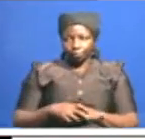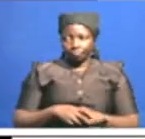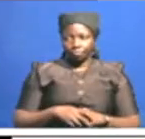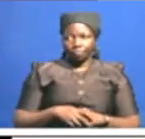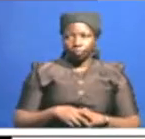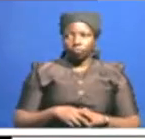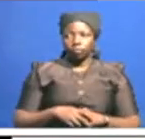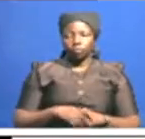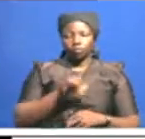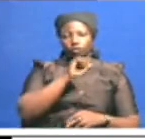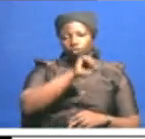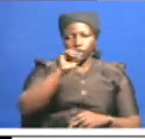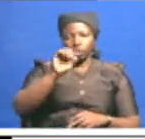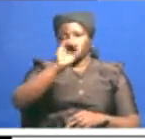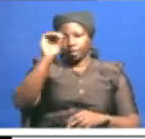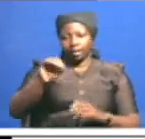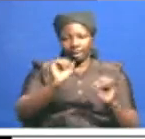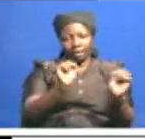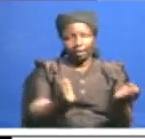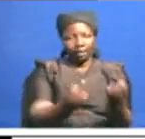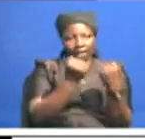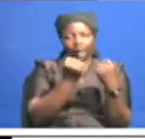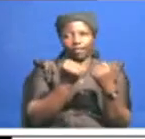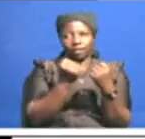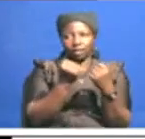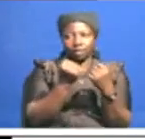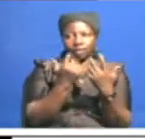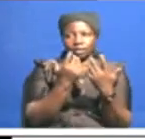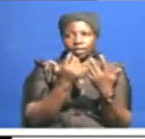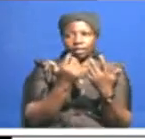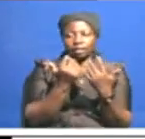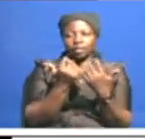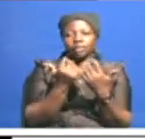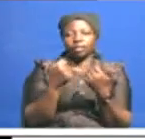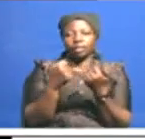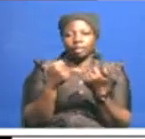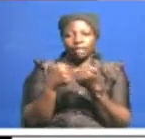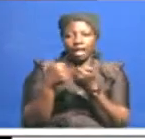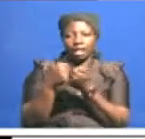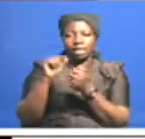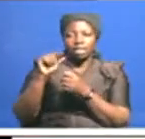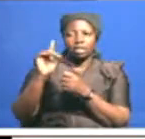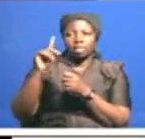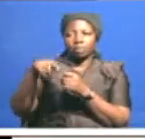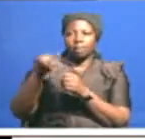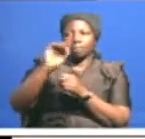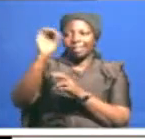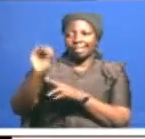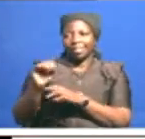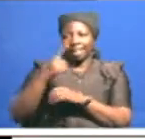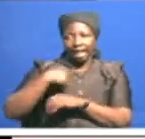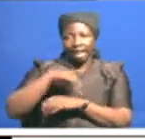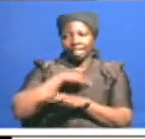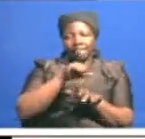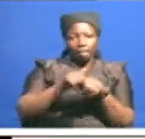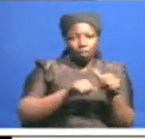55% saving as a percentage of GDP. We are at about 10. It means